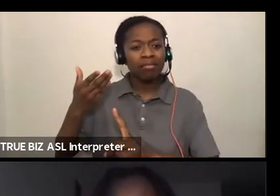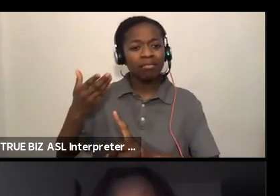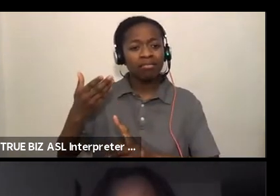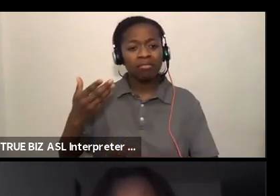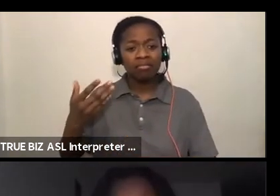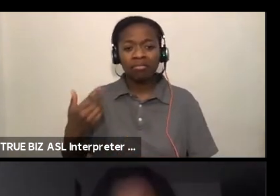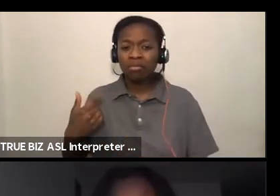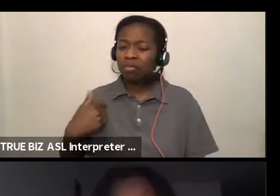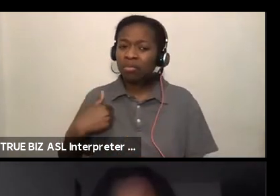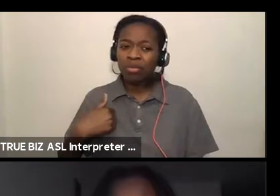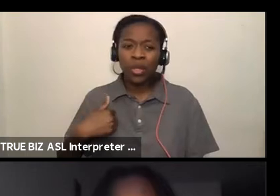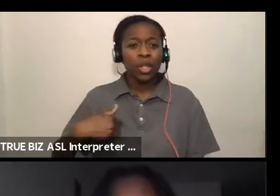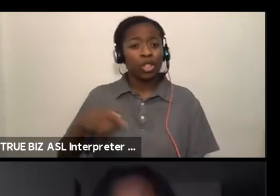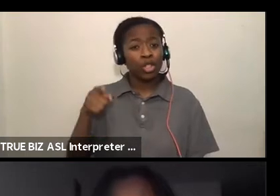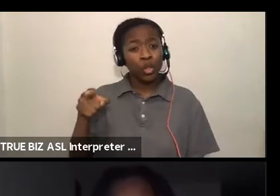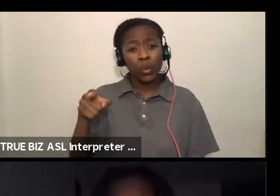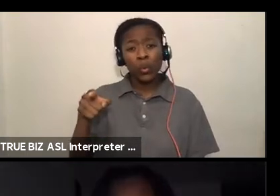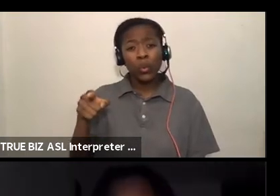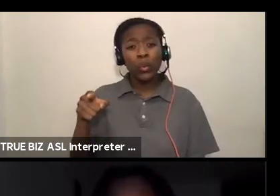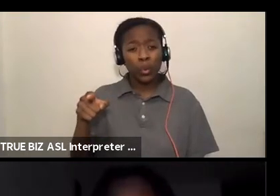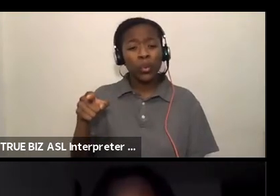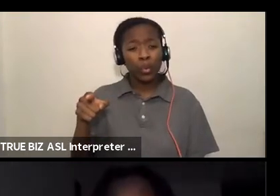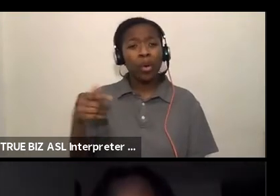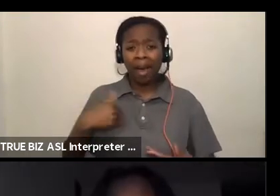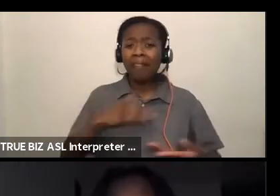and how appreciated you are. And